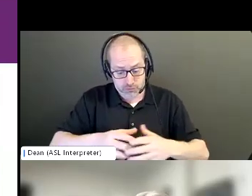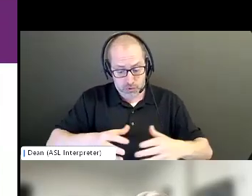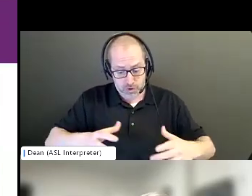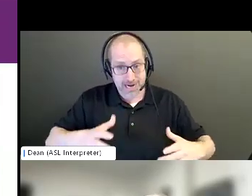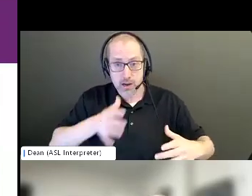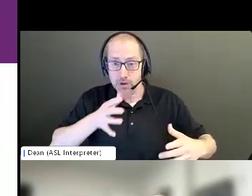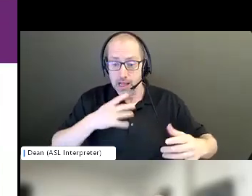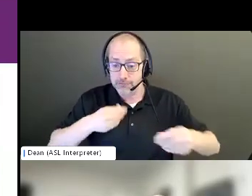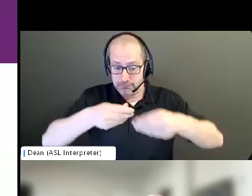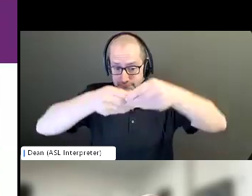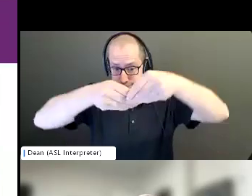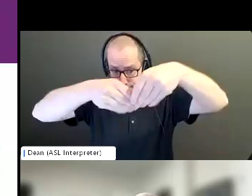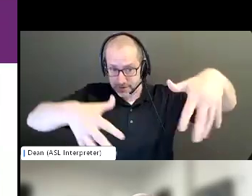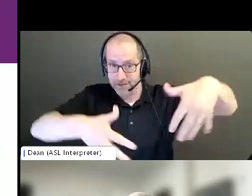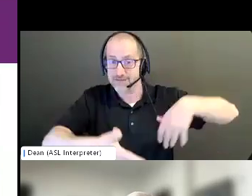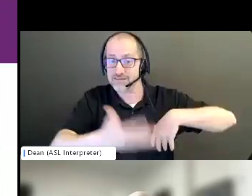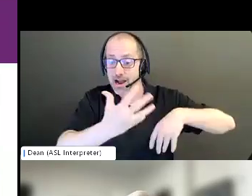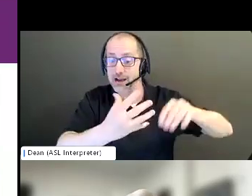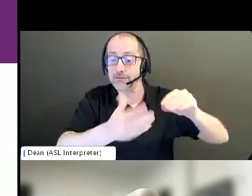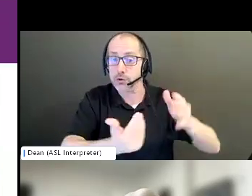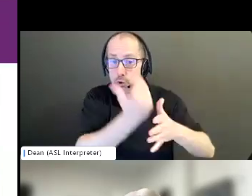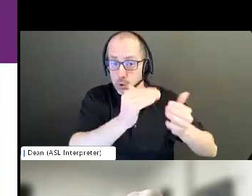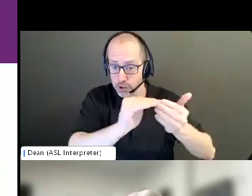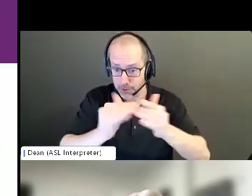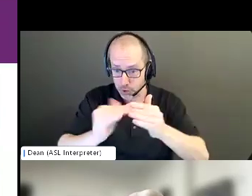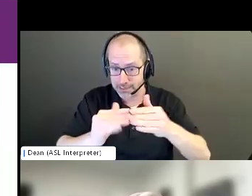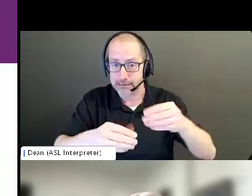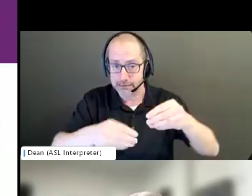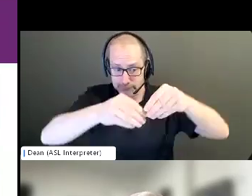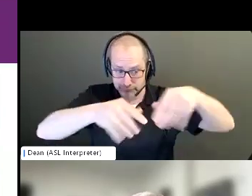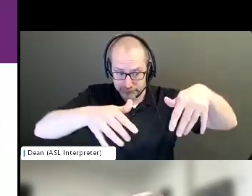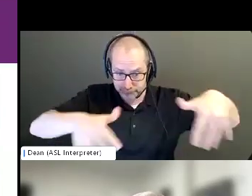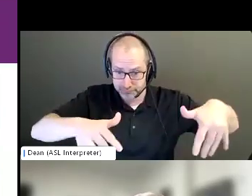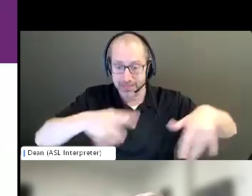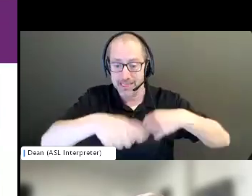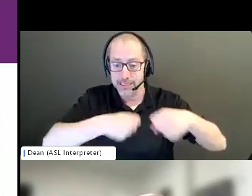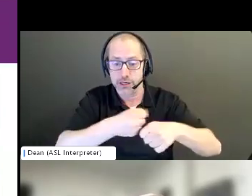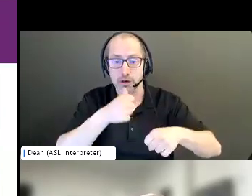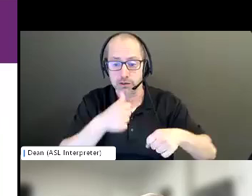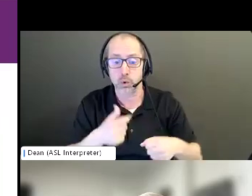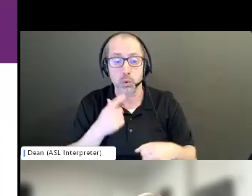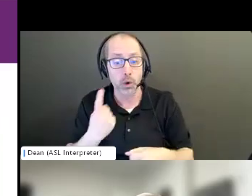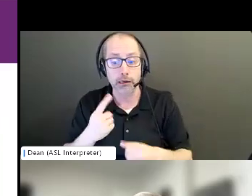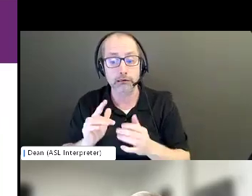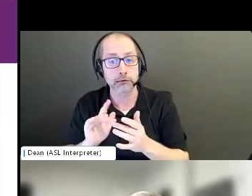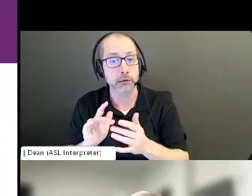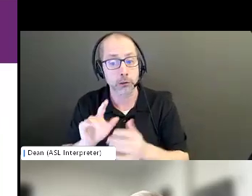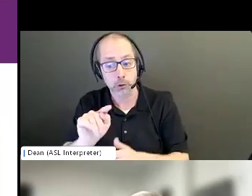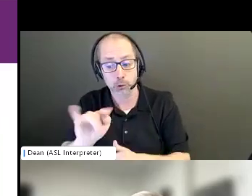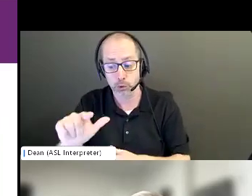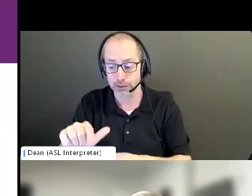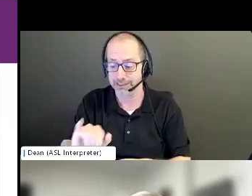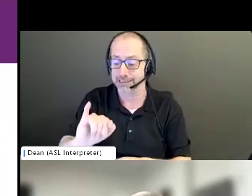year. And one of our most powerful tools really is the It's Not Right program. We've been delivering